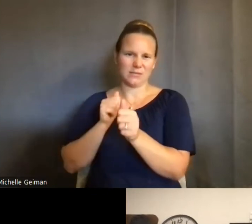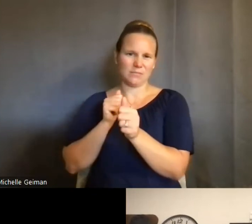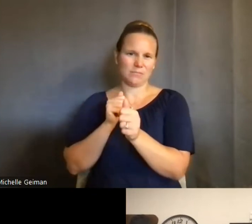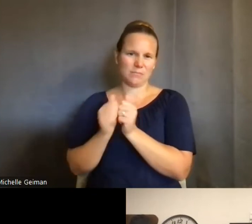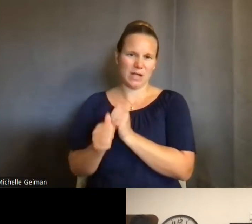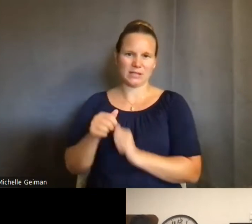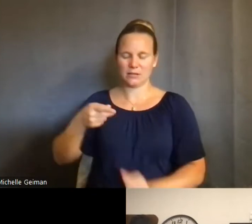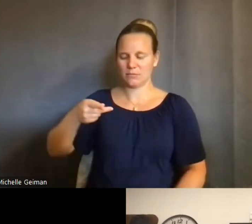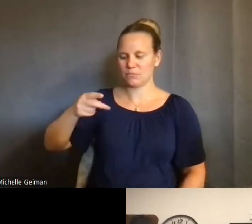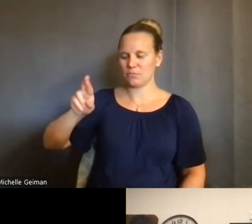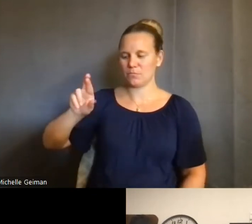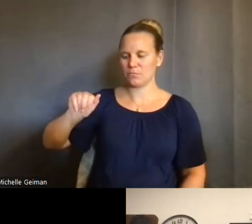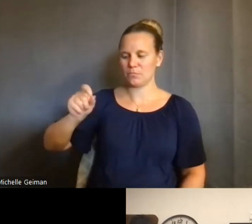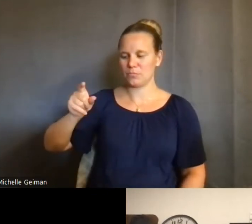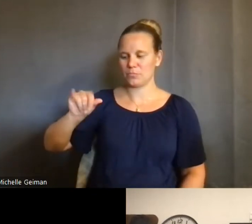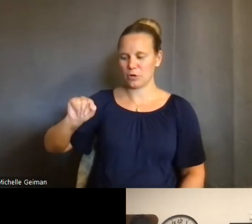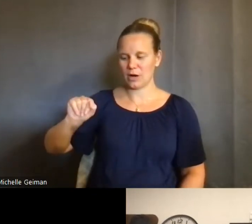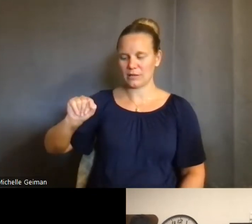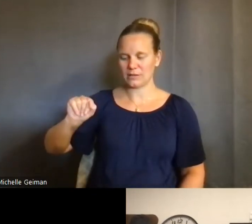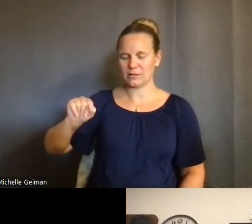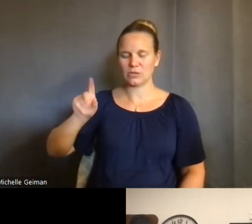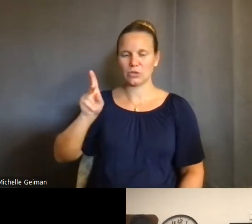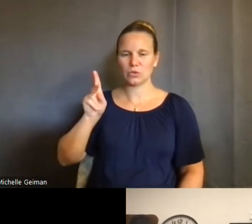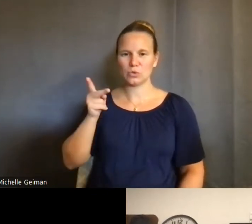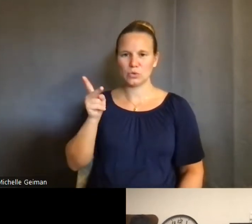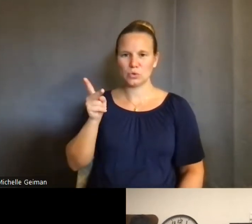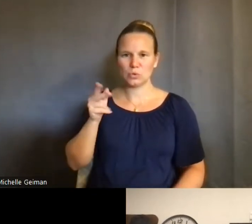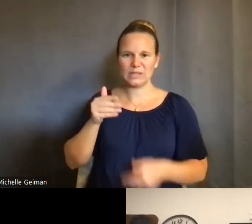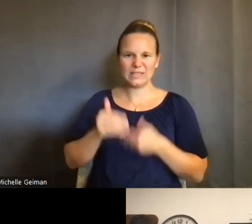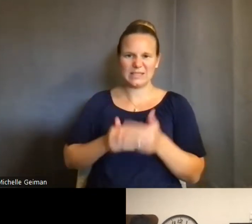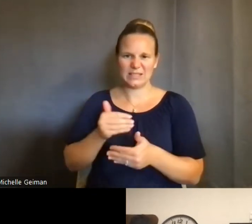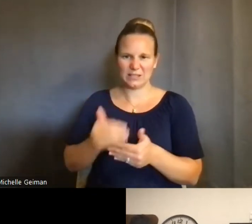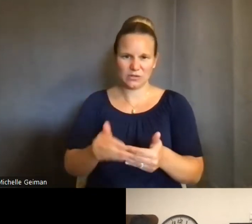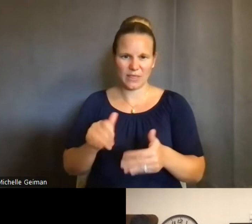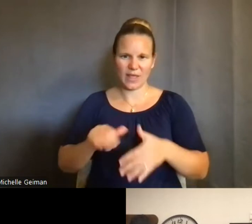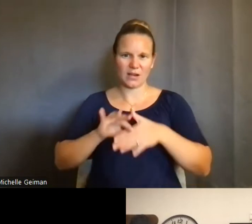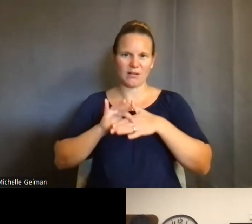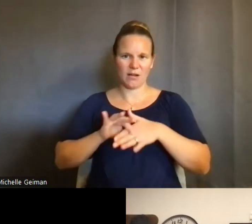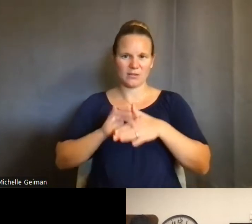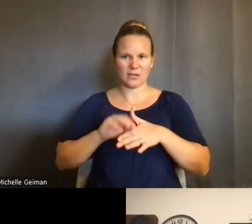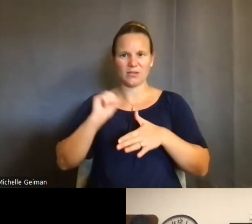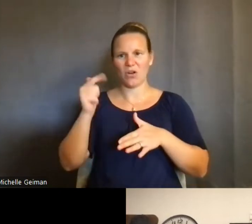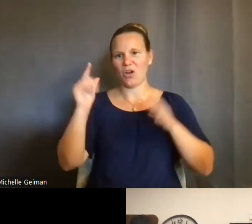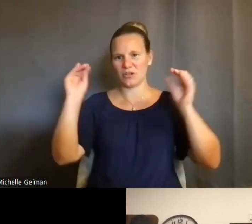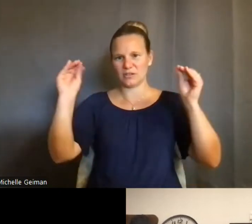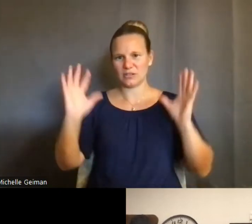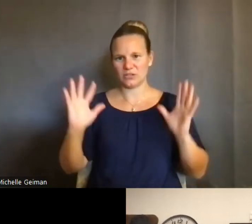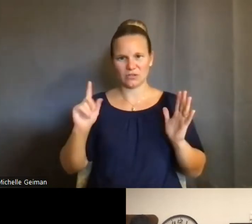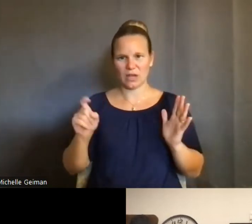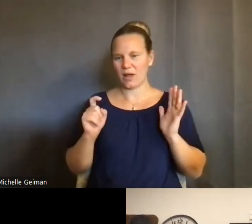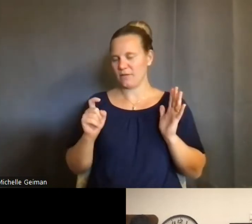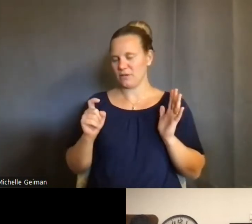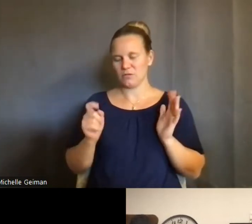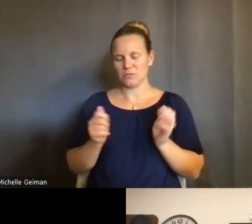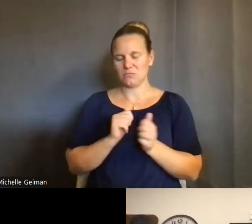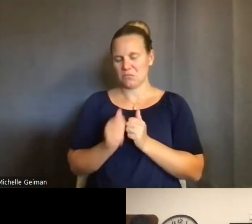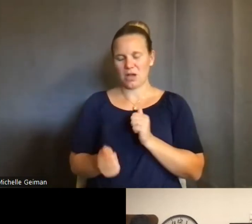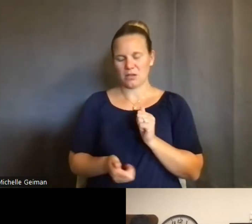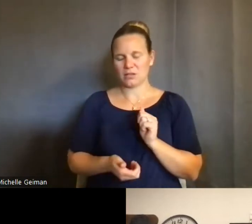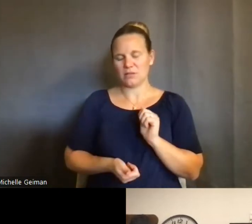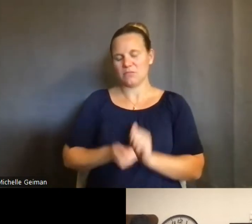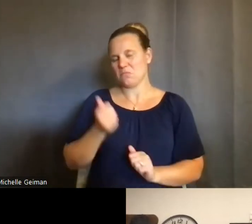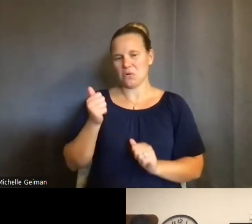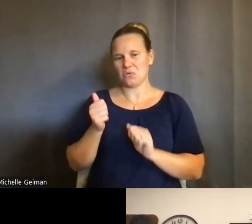which is the content level praxis. And it's something that every teacher has to pass in many, many states to get their highly